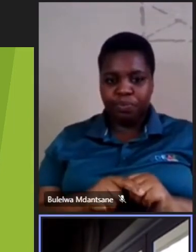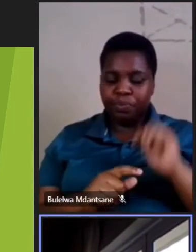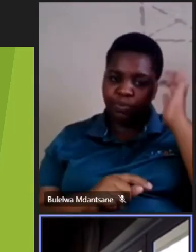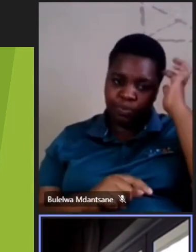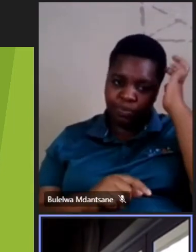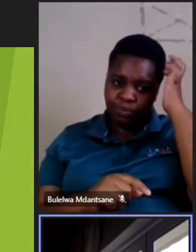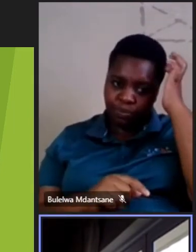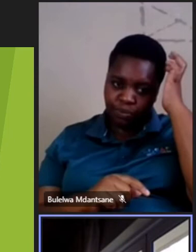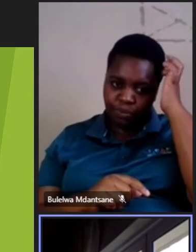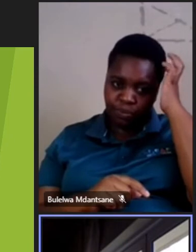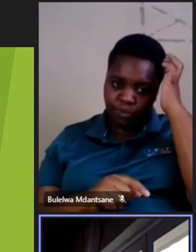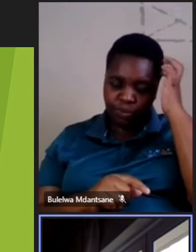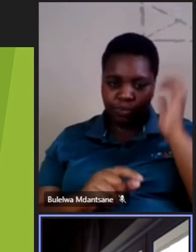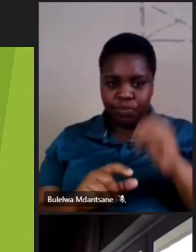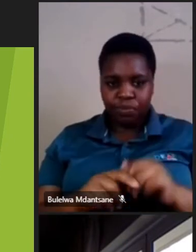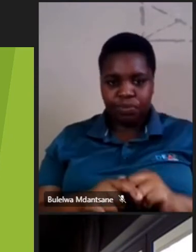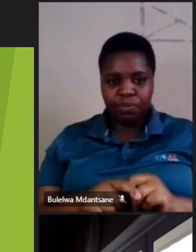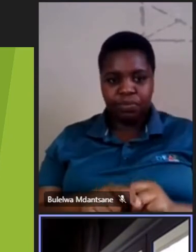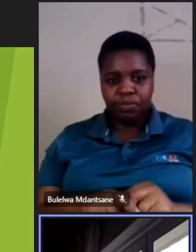As